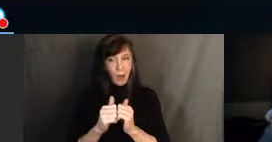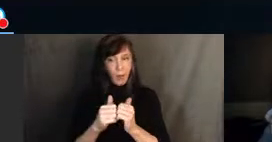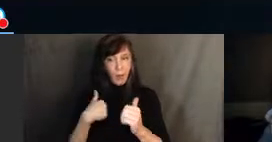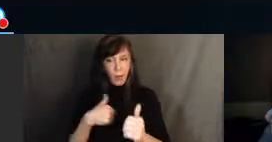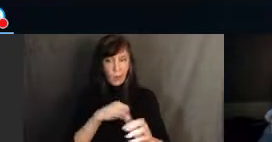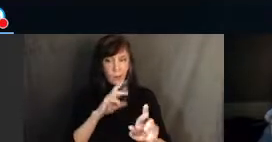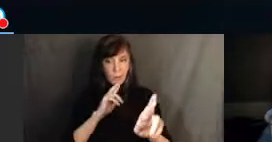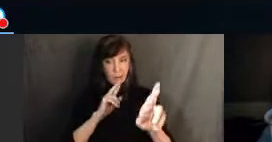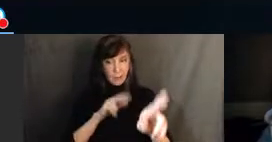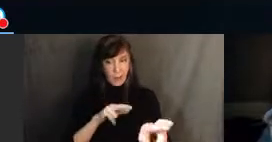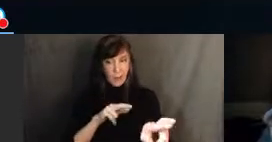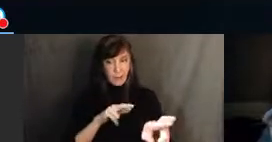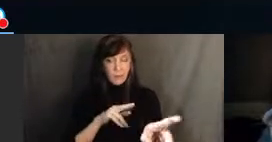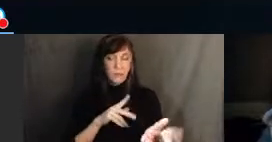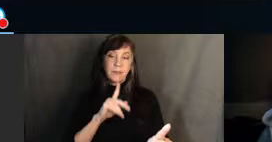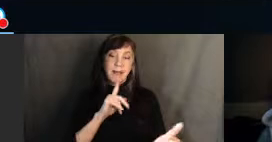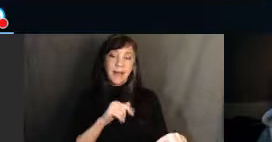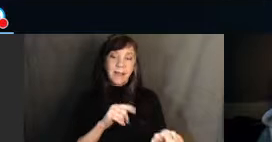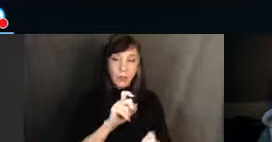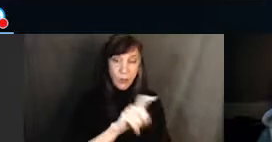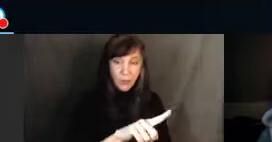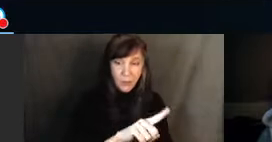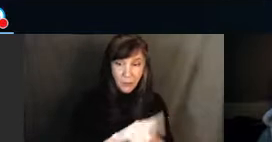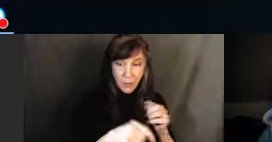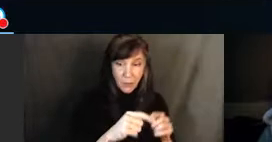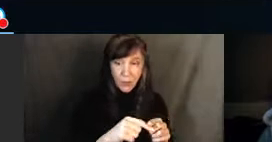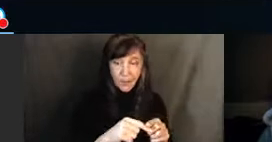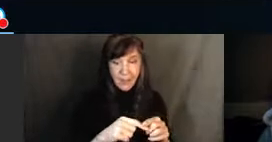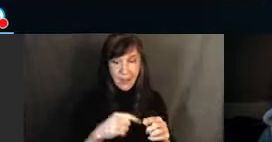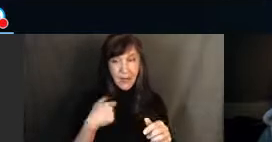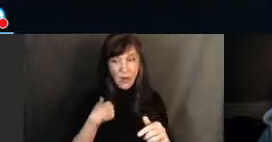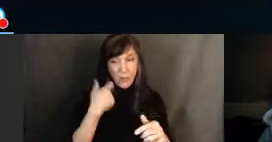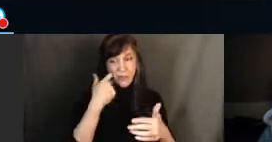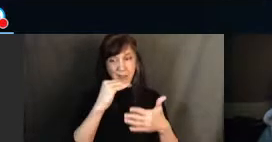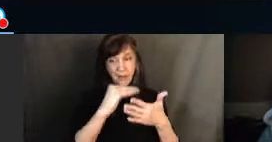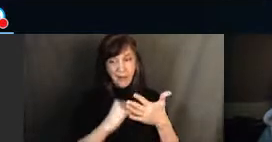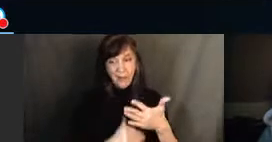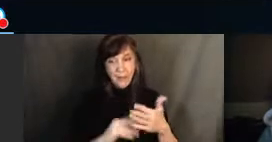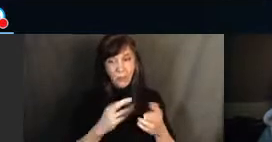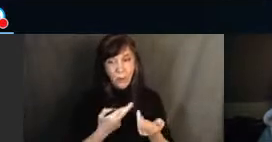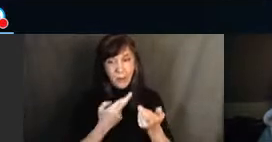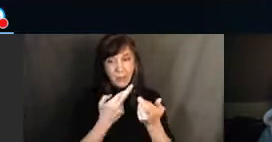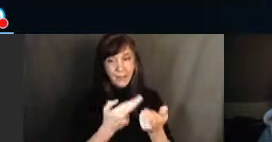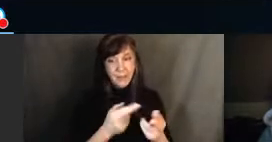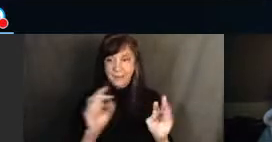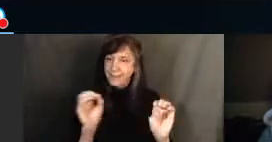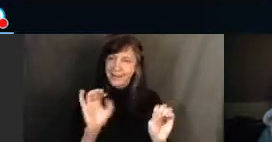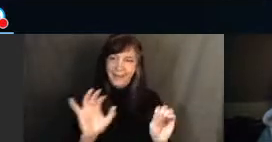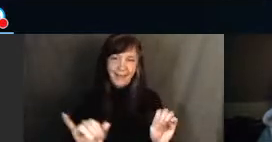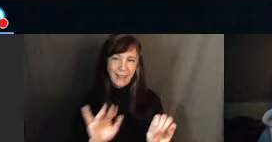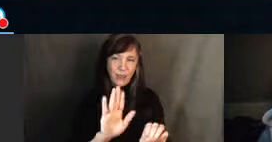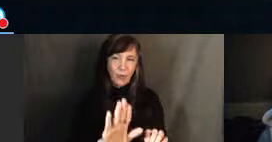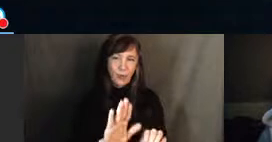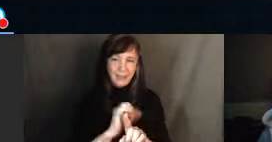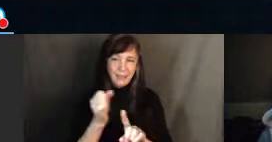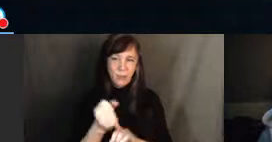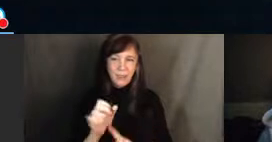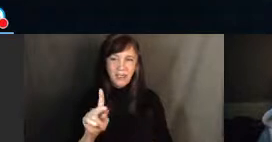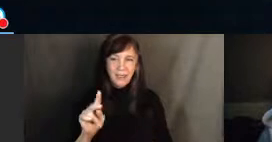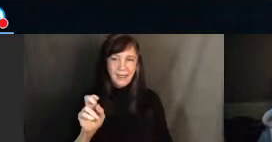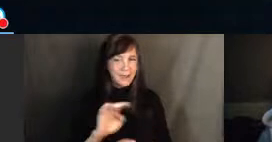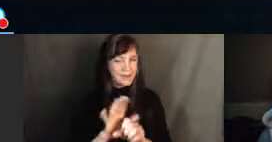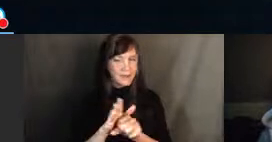responding. So to answer your question about these particular recommendations, no, nothing like that is covered. It's really just mental health,